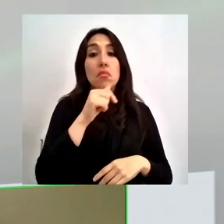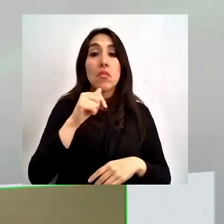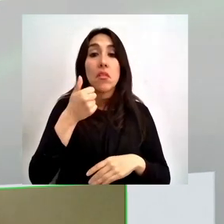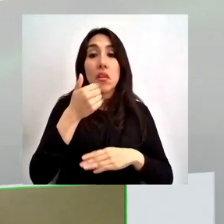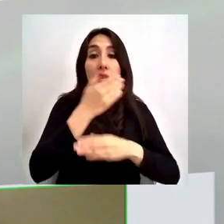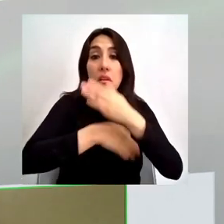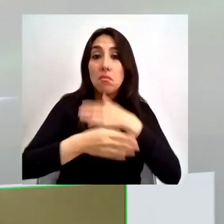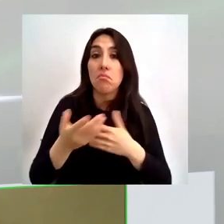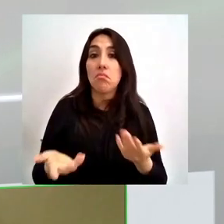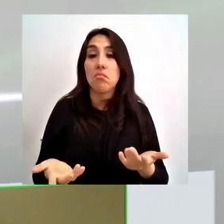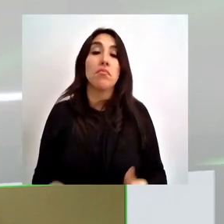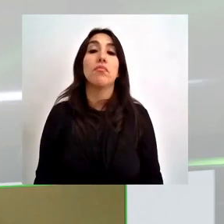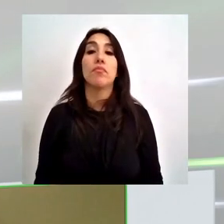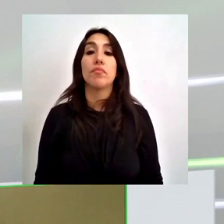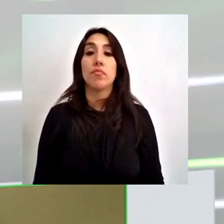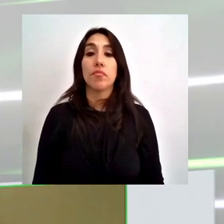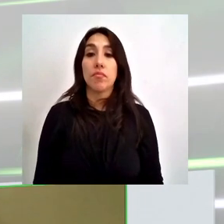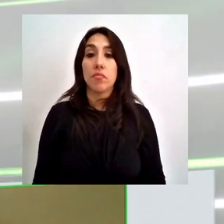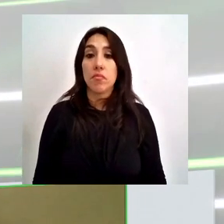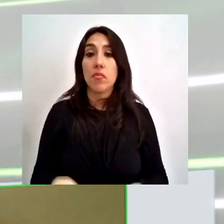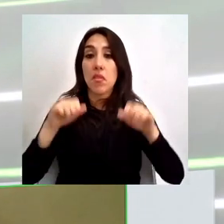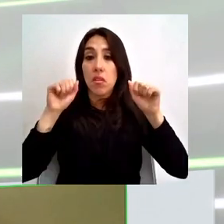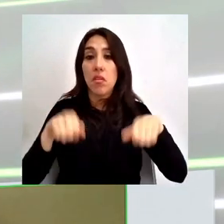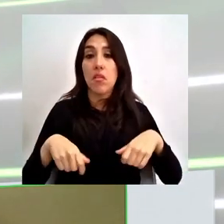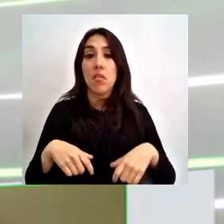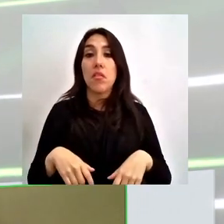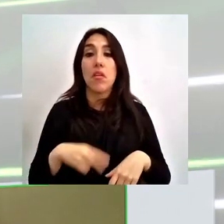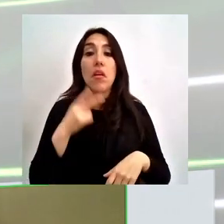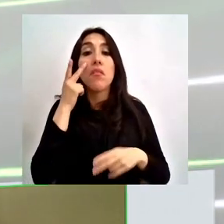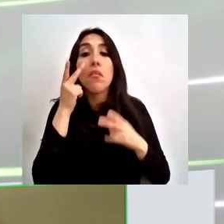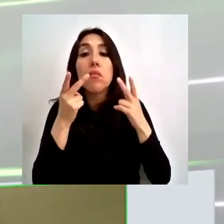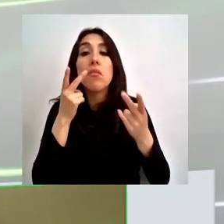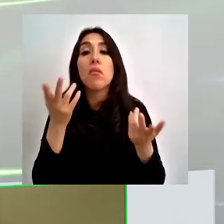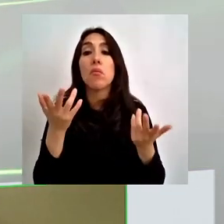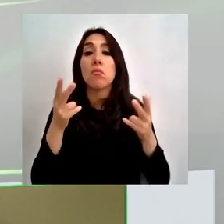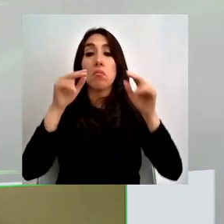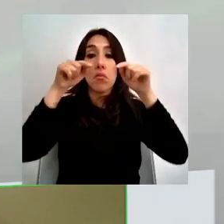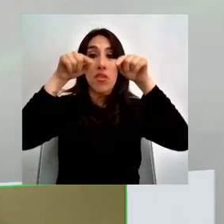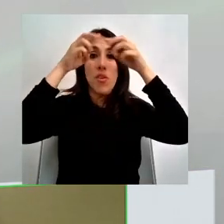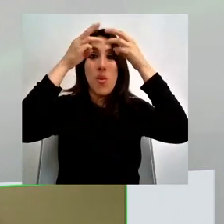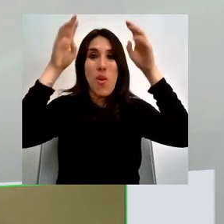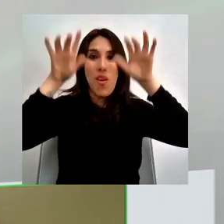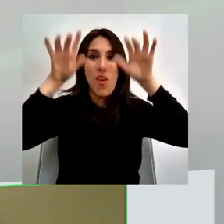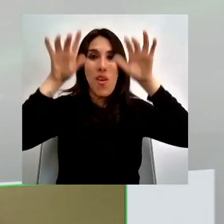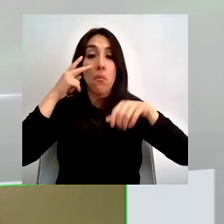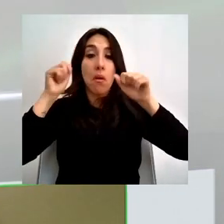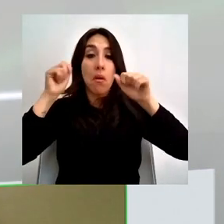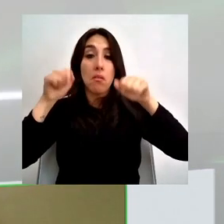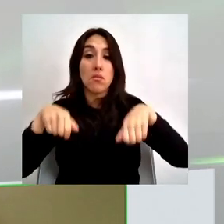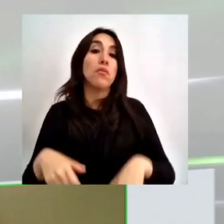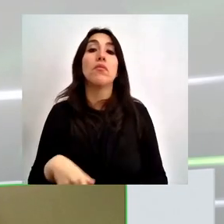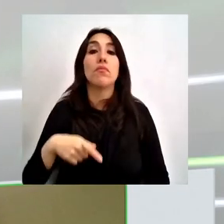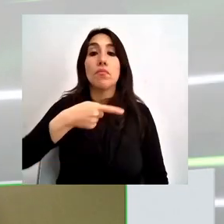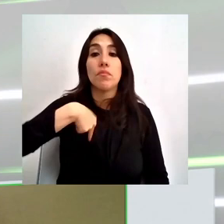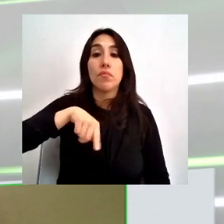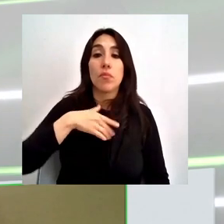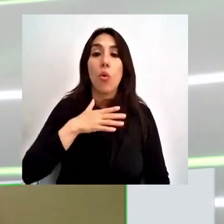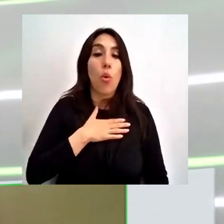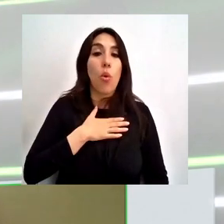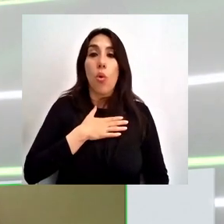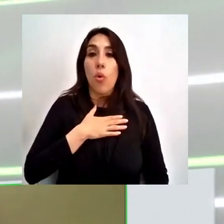it out, but it would be a real privilege and an honor to have a meeting like this in Chile.